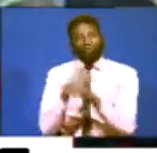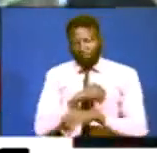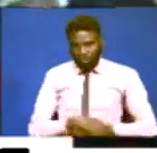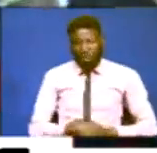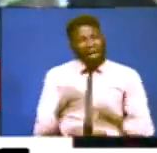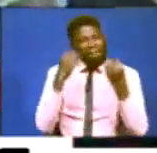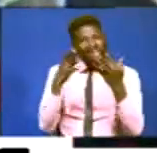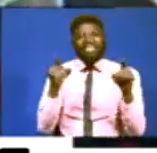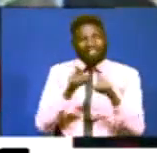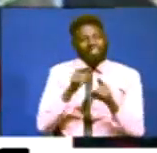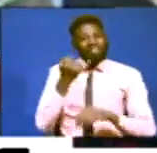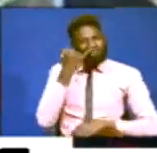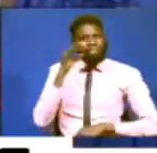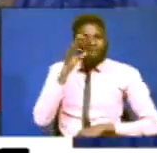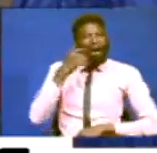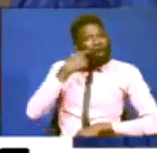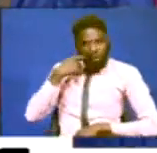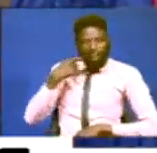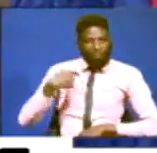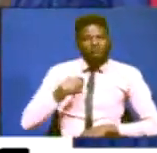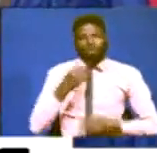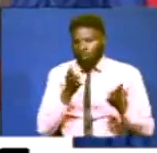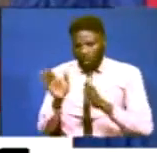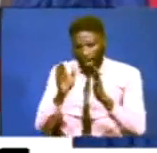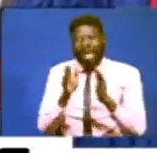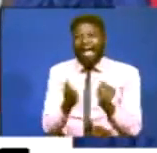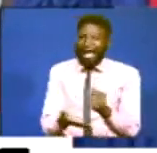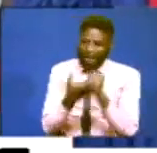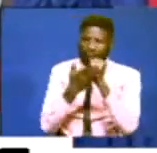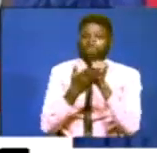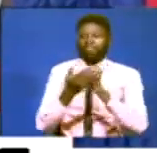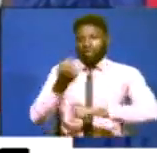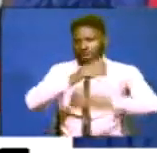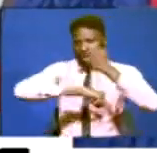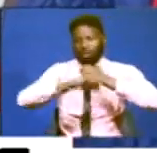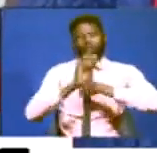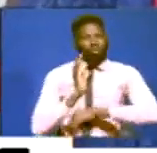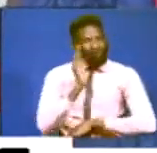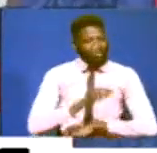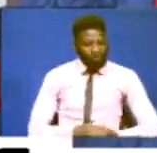njia ya kuwatoa vijana wetu katika upande wa madawa ya kulevya. For Sunday Express, I'm Ben Troy Njue.